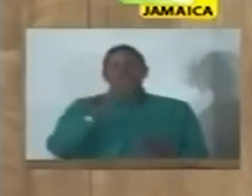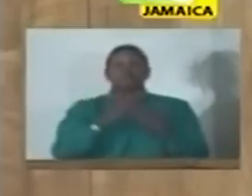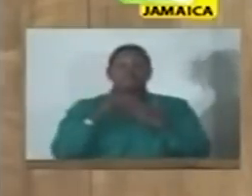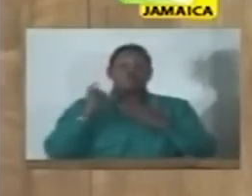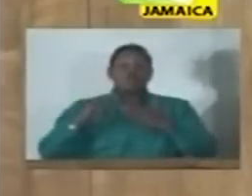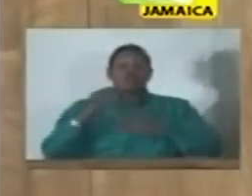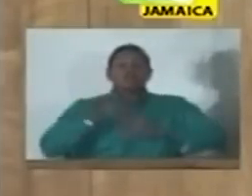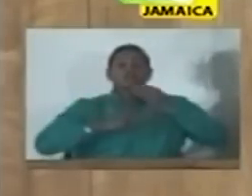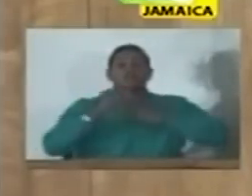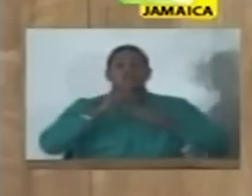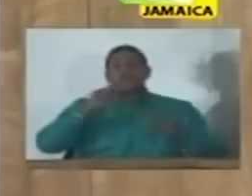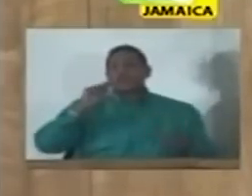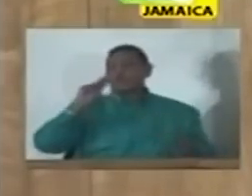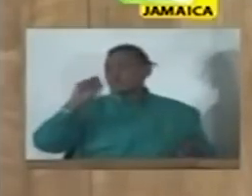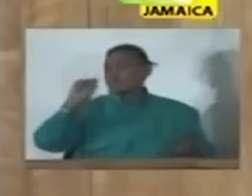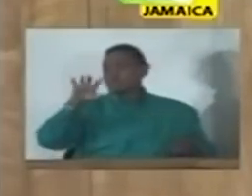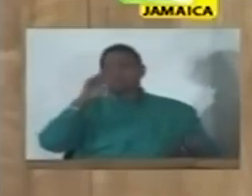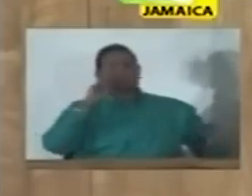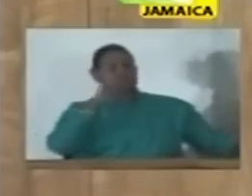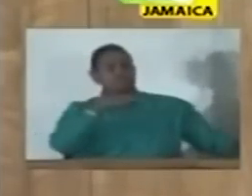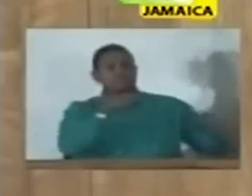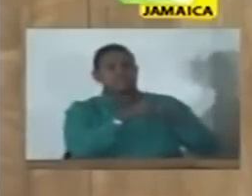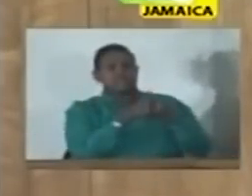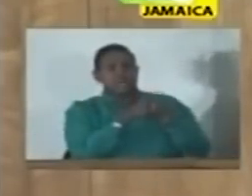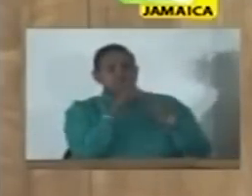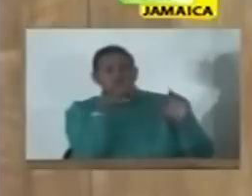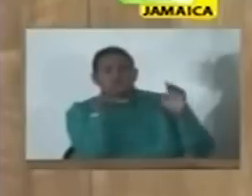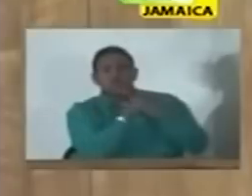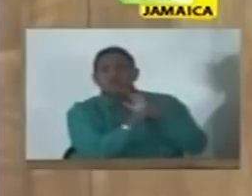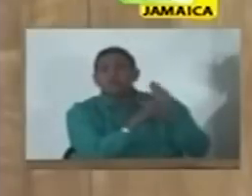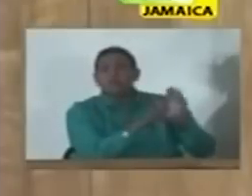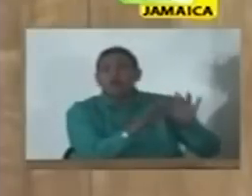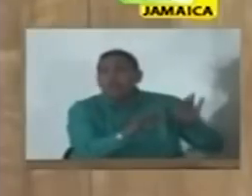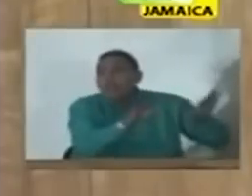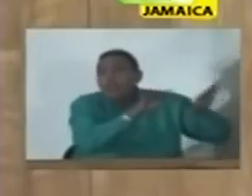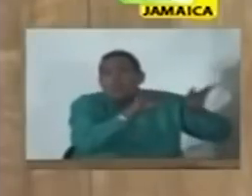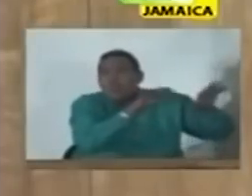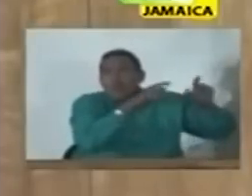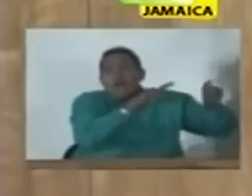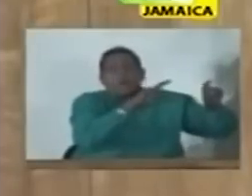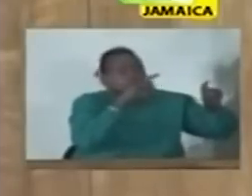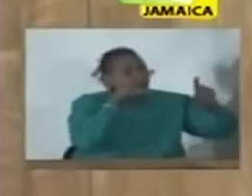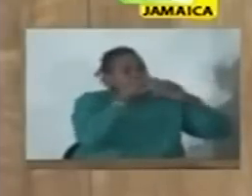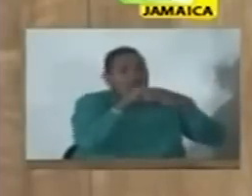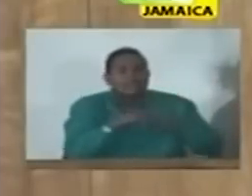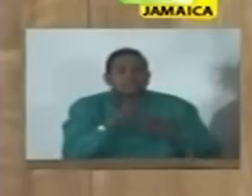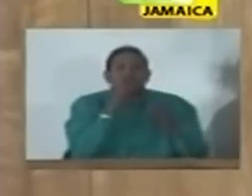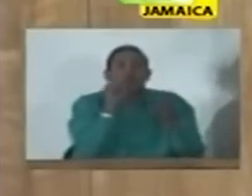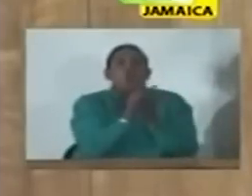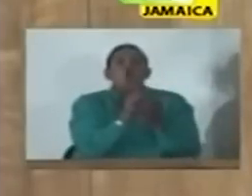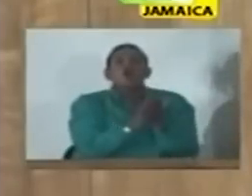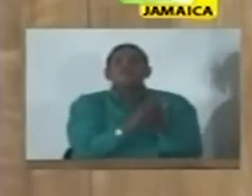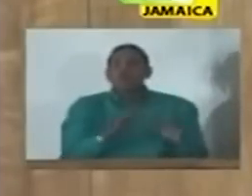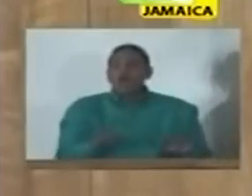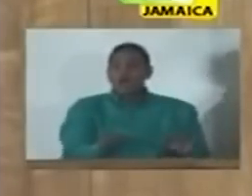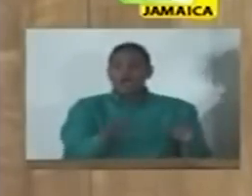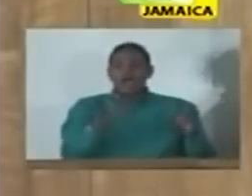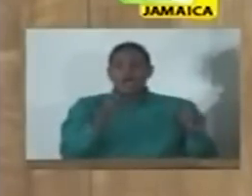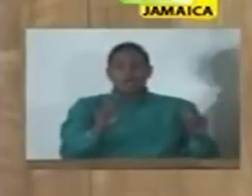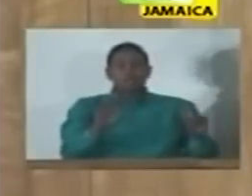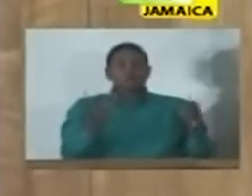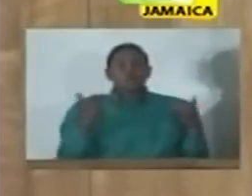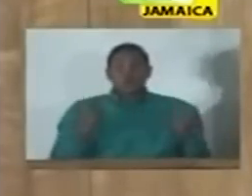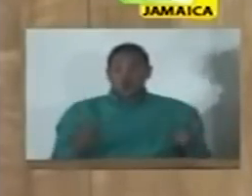trade unions were seen as criminal enterprise, engaged in unlawful act. And so